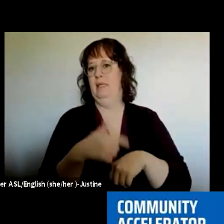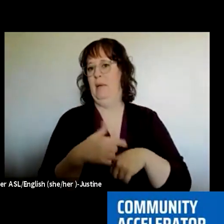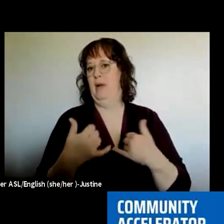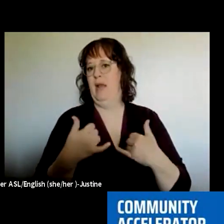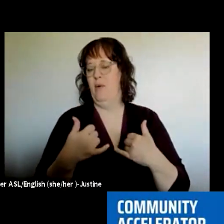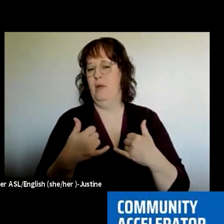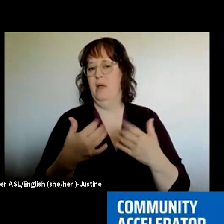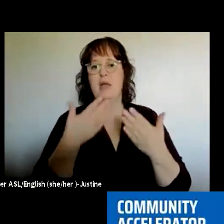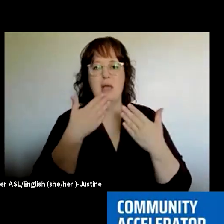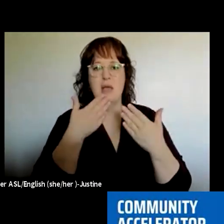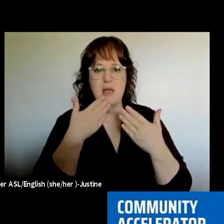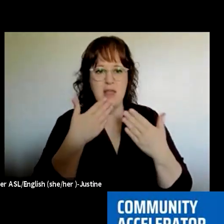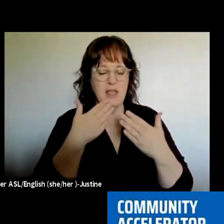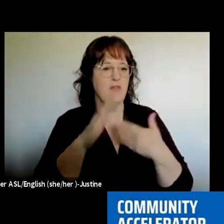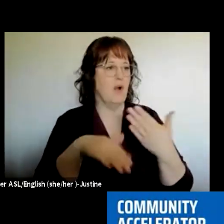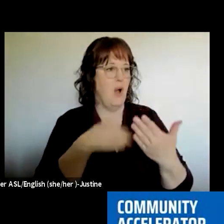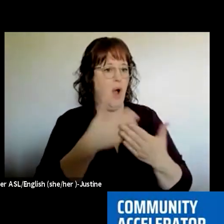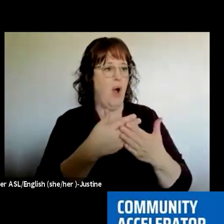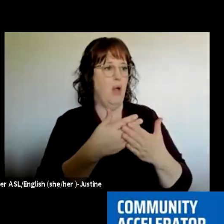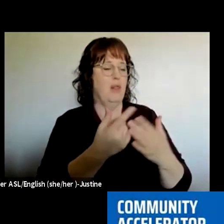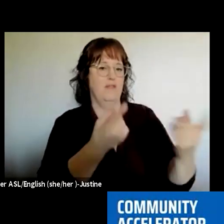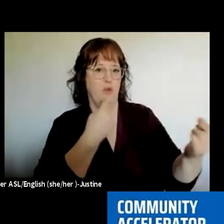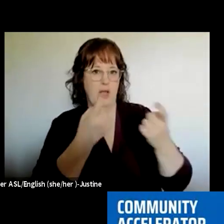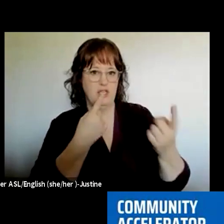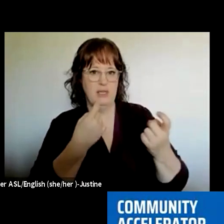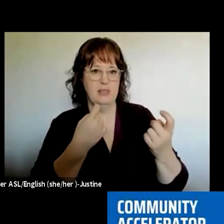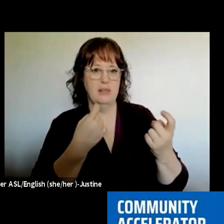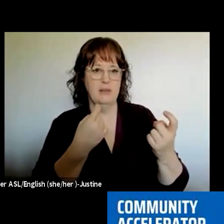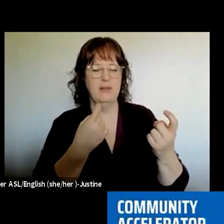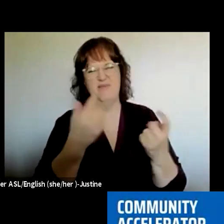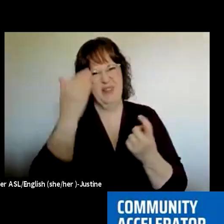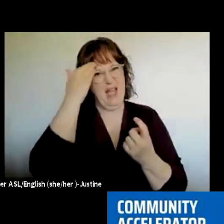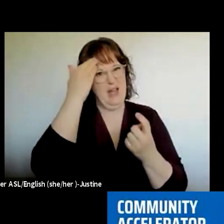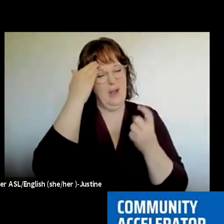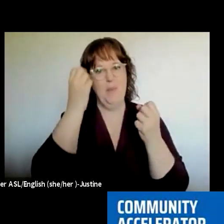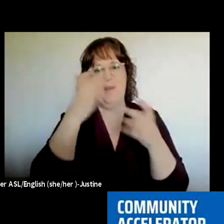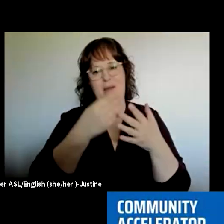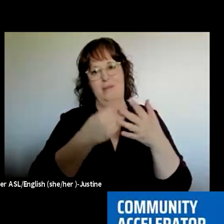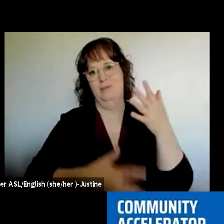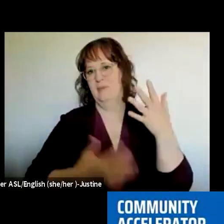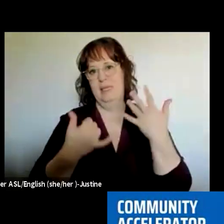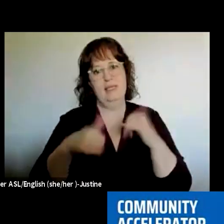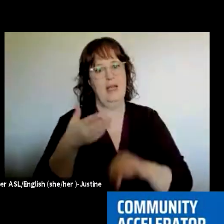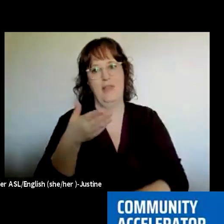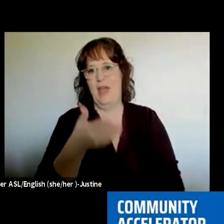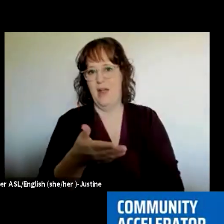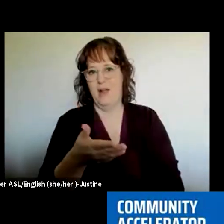to everyone who submitted questions. I know that there's still a lot of questions in the